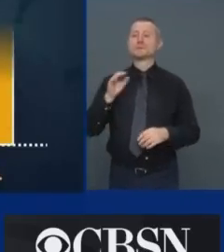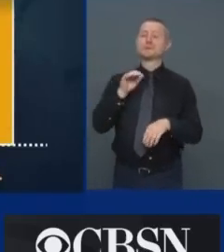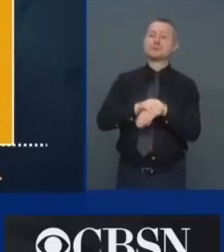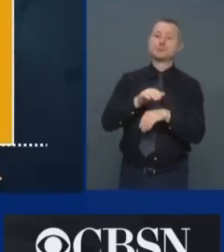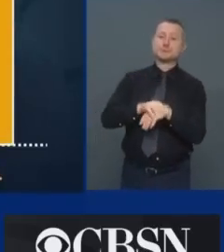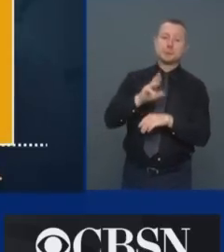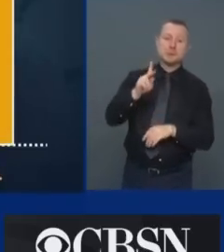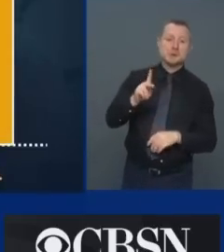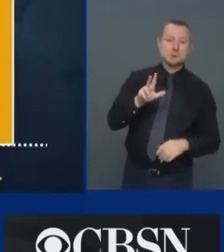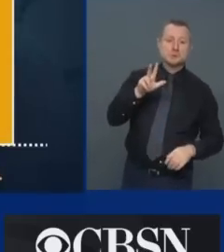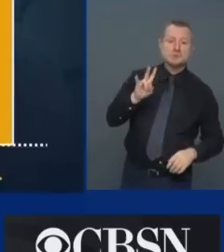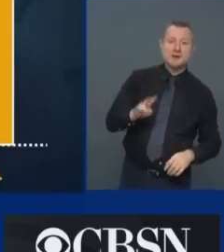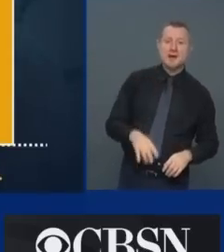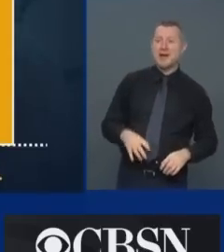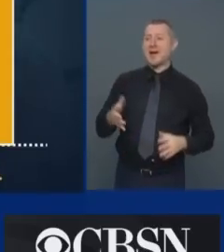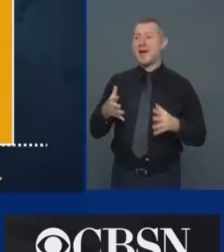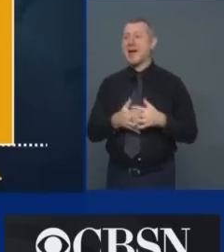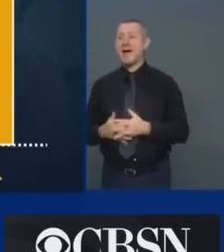United States have?